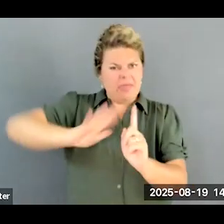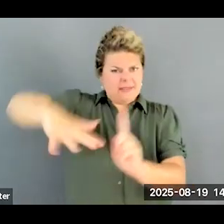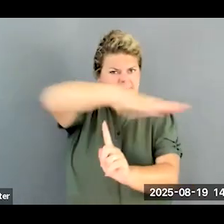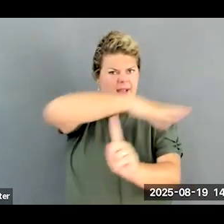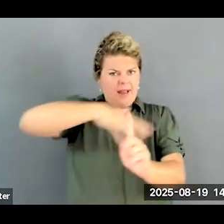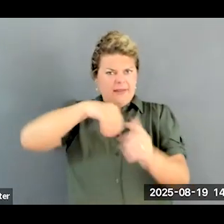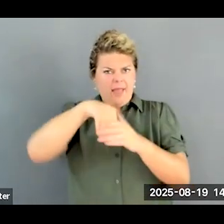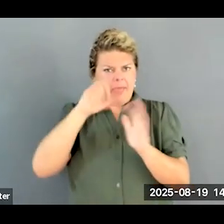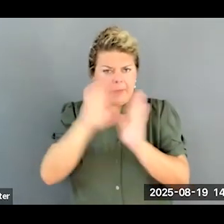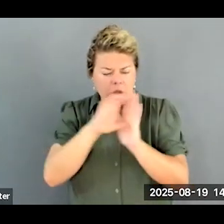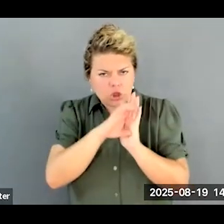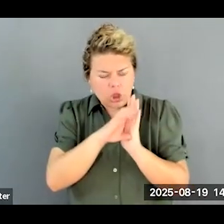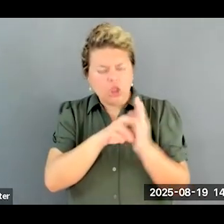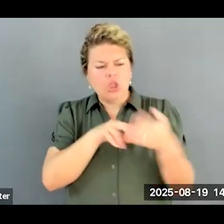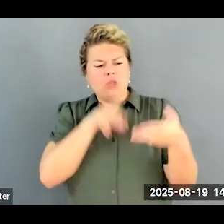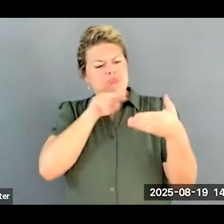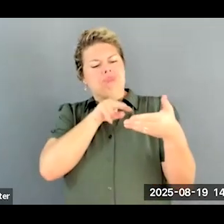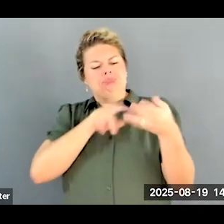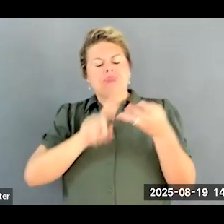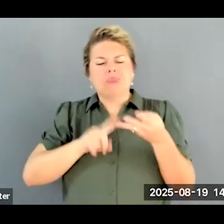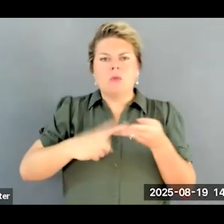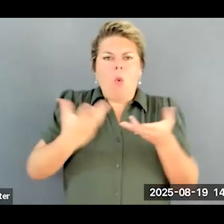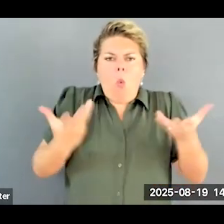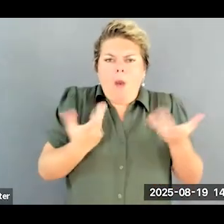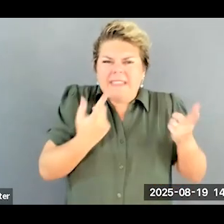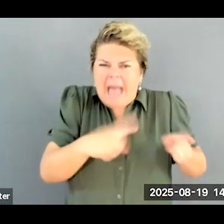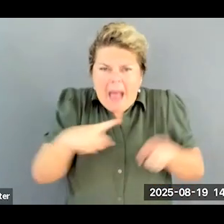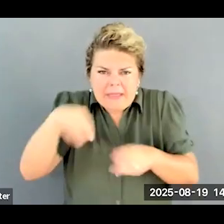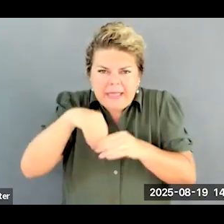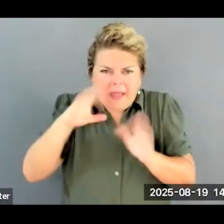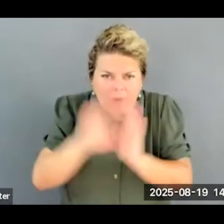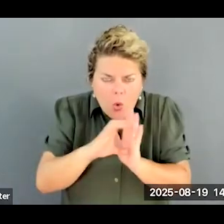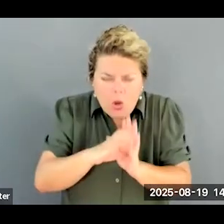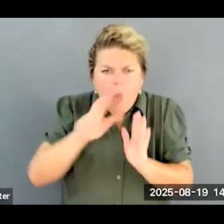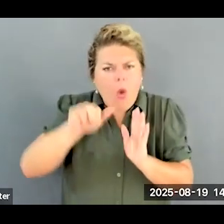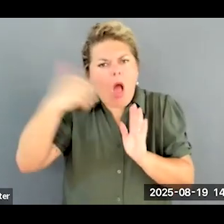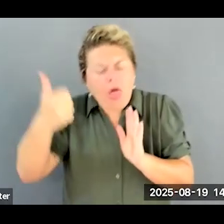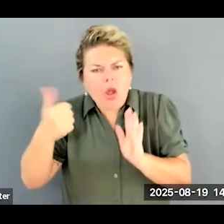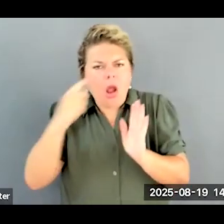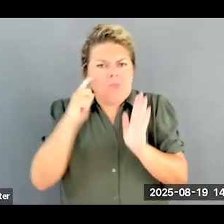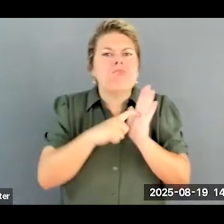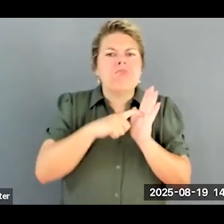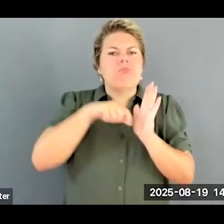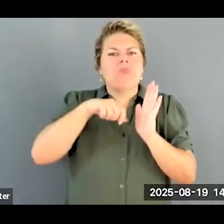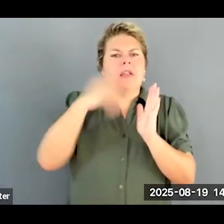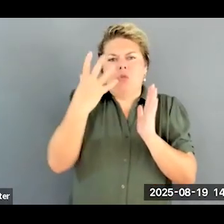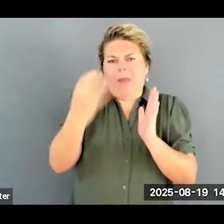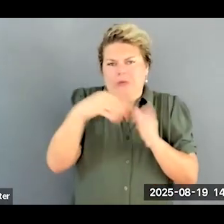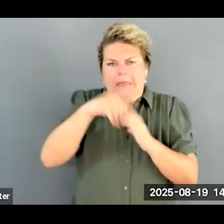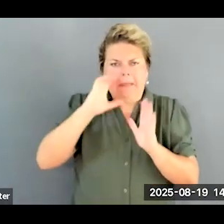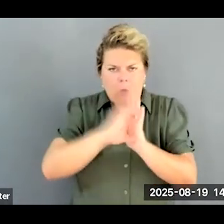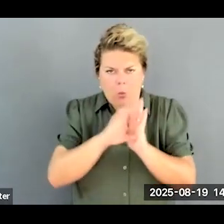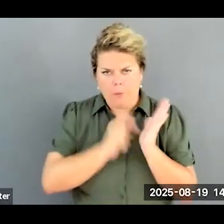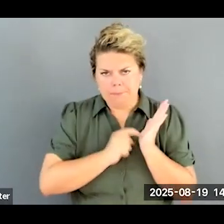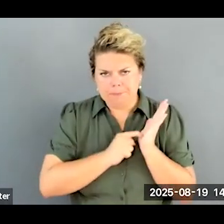that image, the actions or interactions, and any other relevant information. You